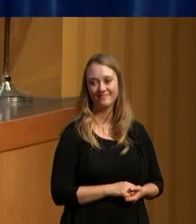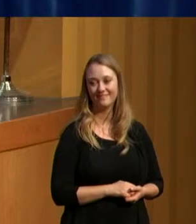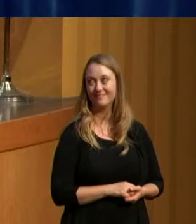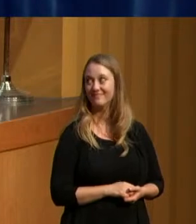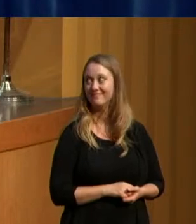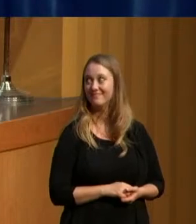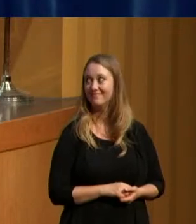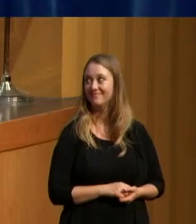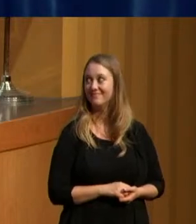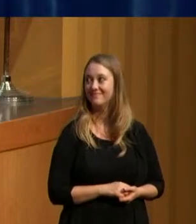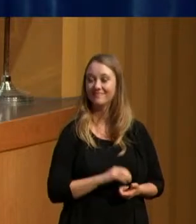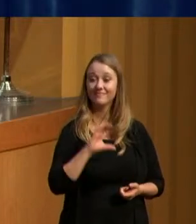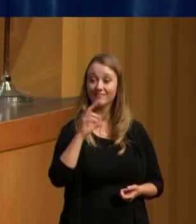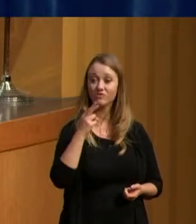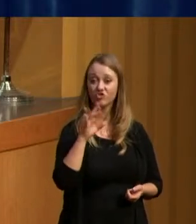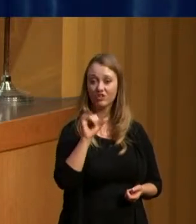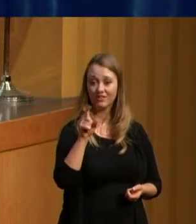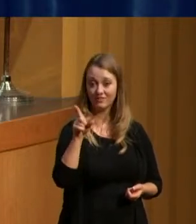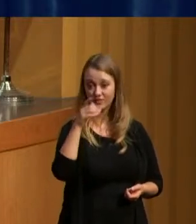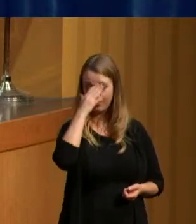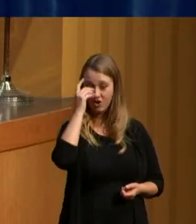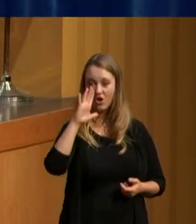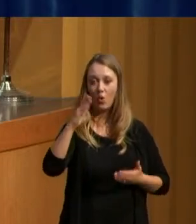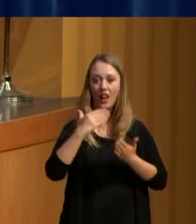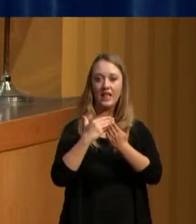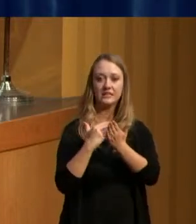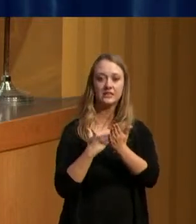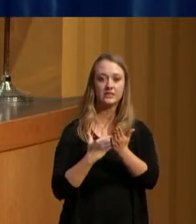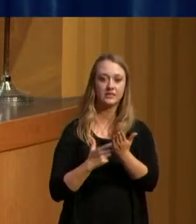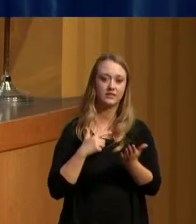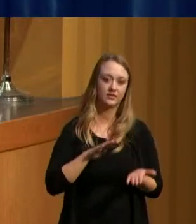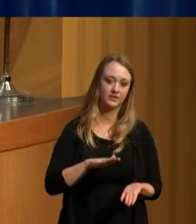I think, Chris, you forgot your long list. I'll bring it back down.